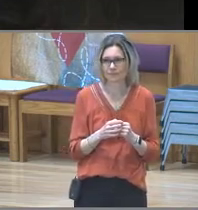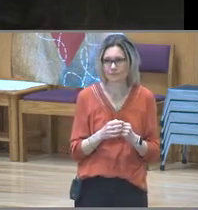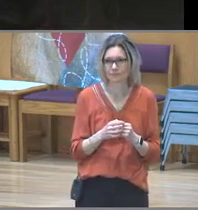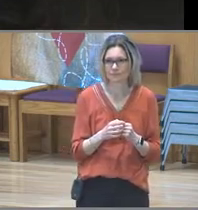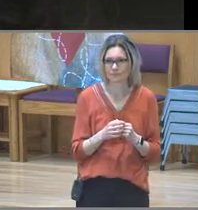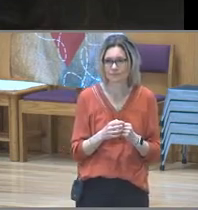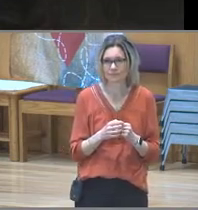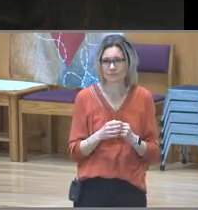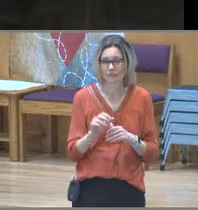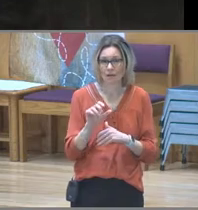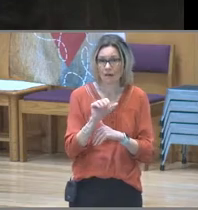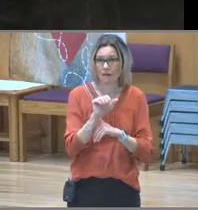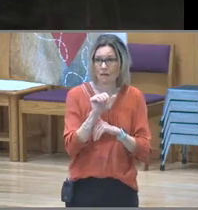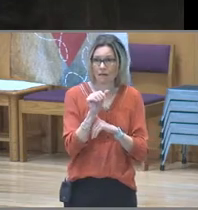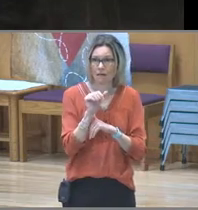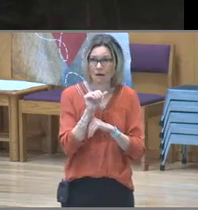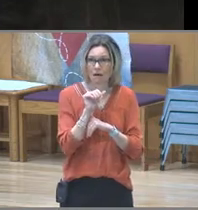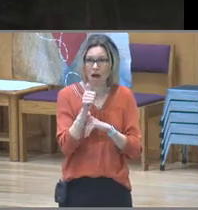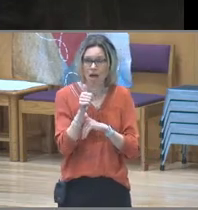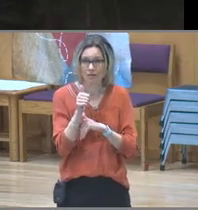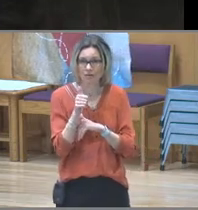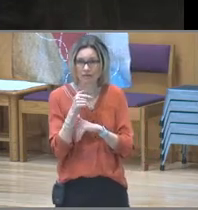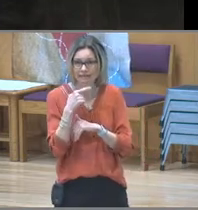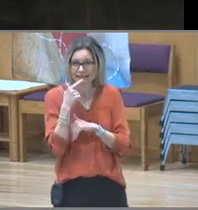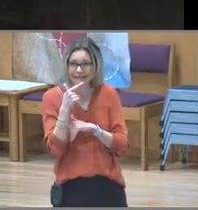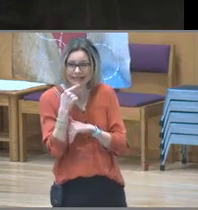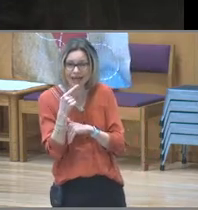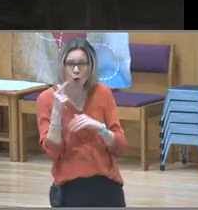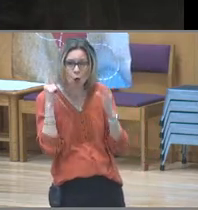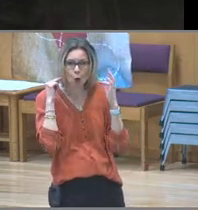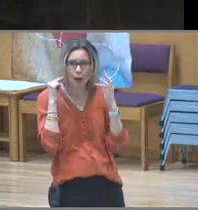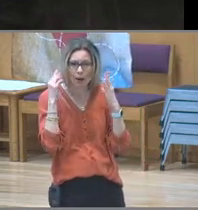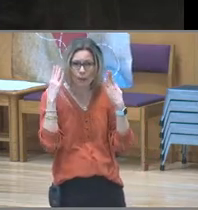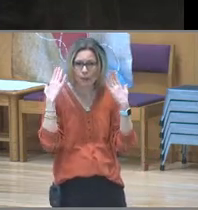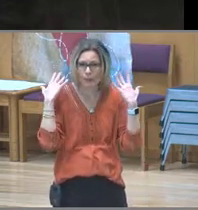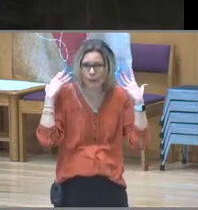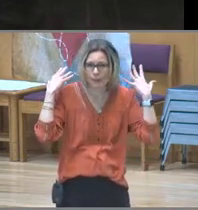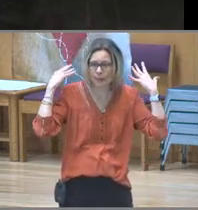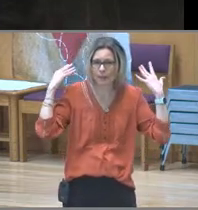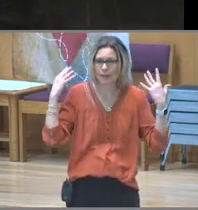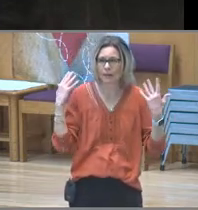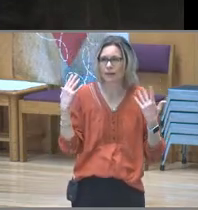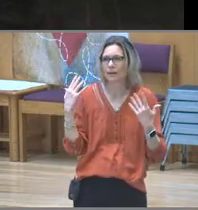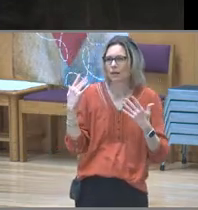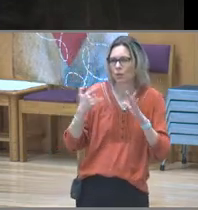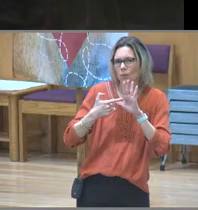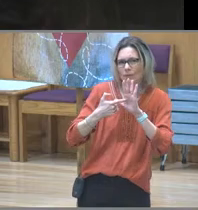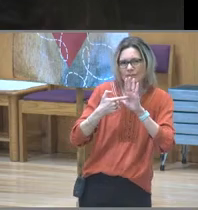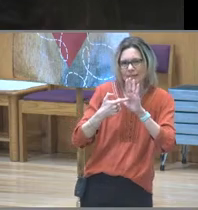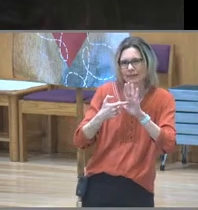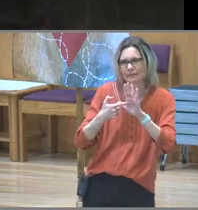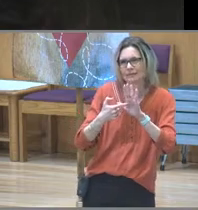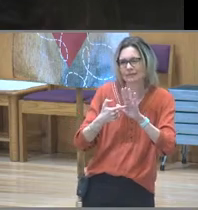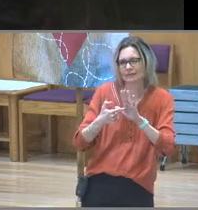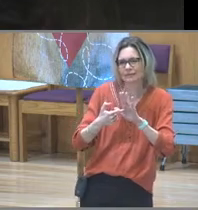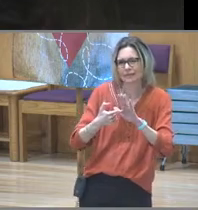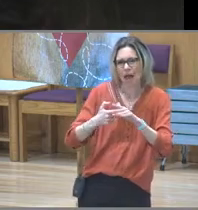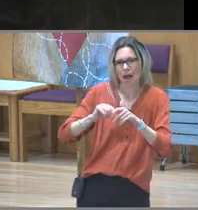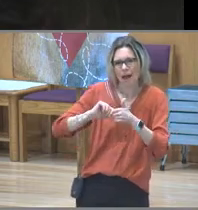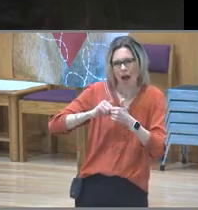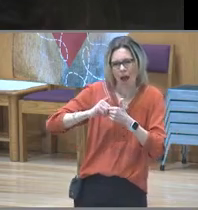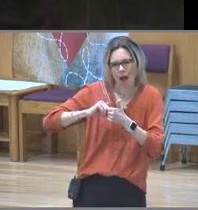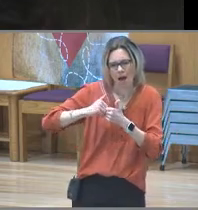Or others say maybe her hair is flying because that represents how the new